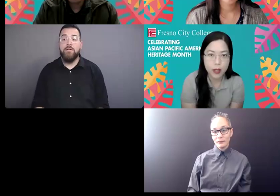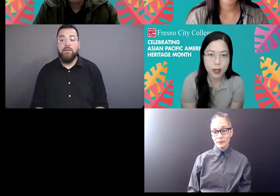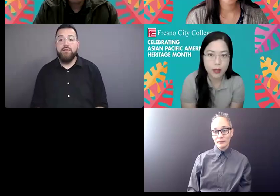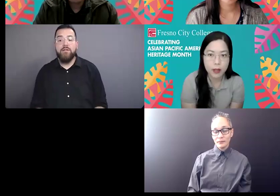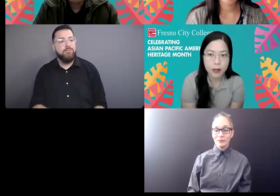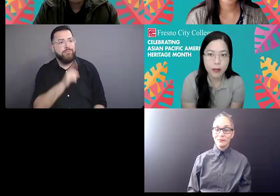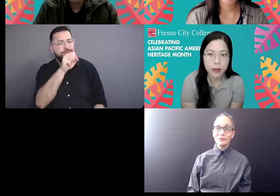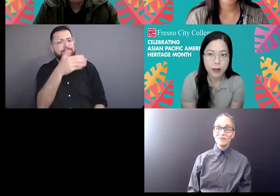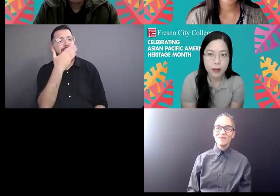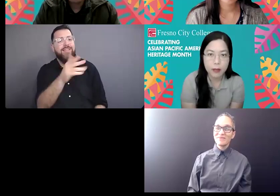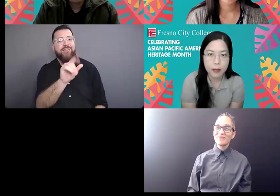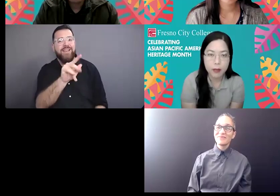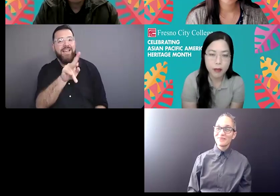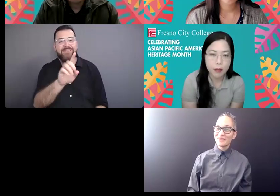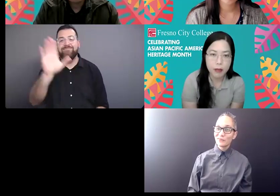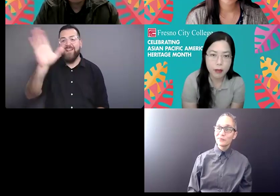Yeah, thank you, David. Good afternoon, everyone.